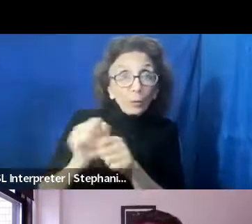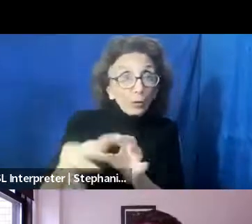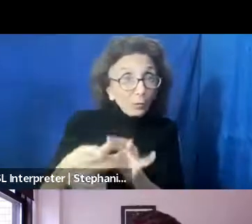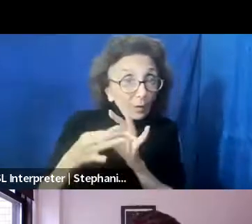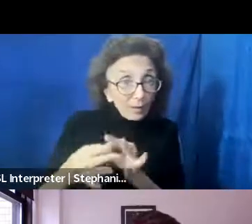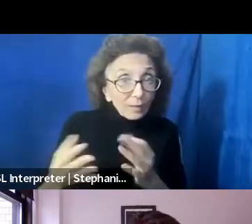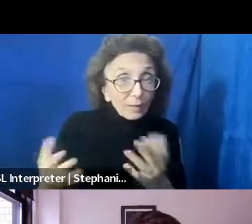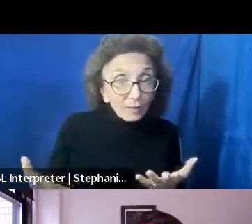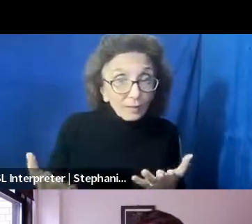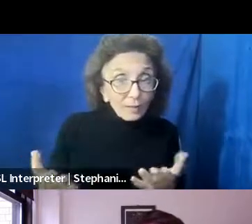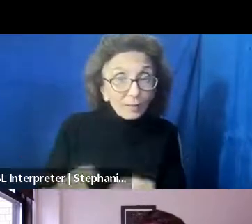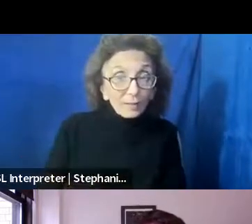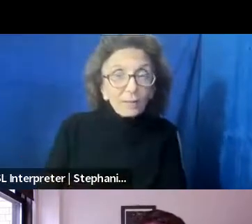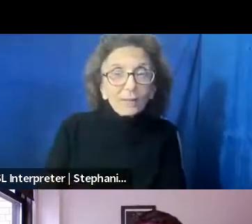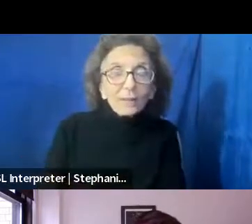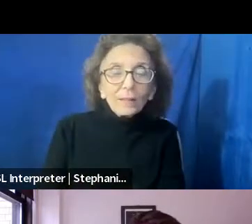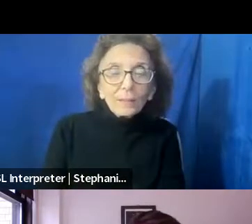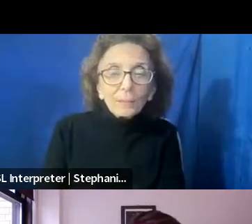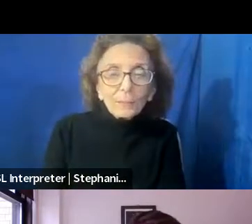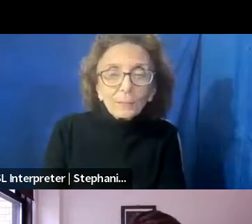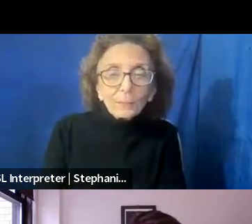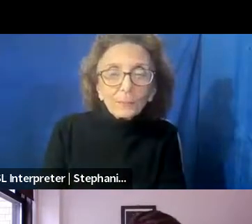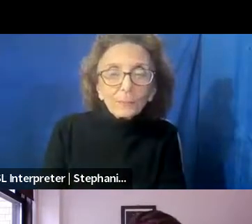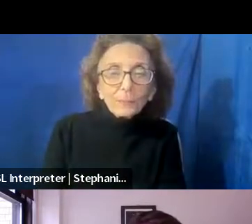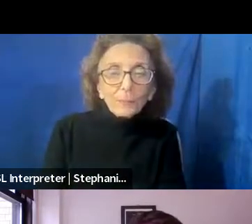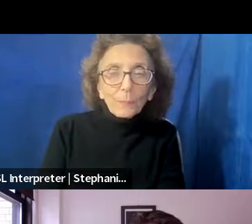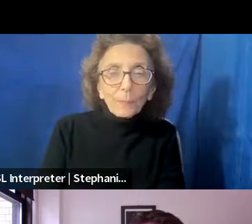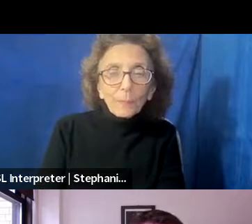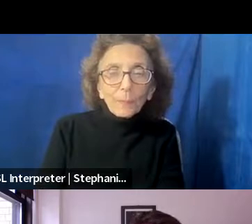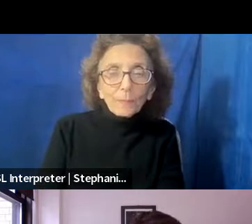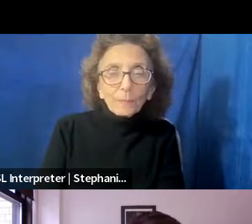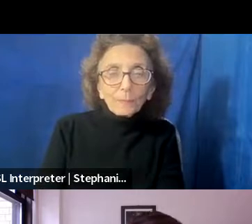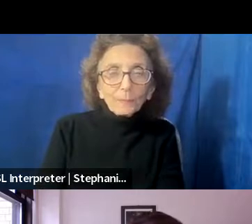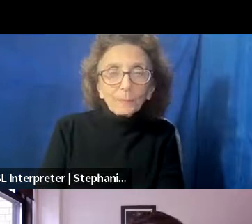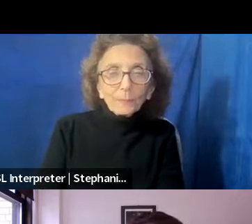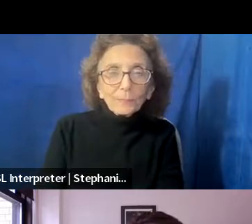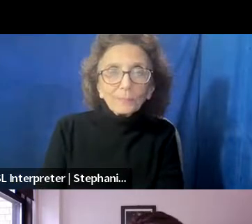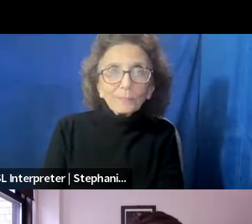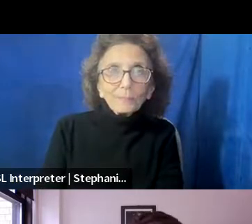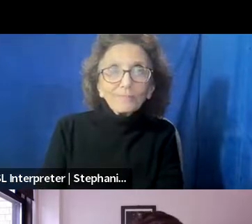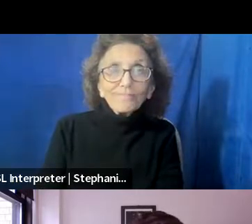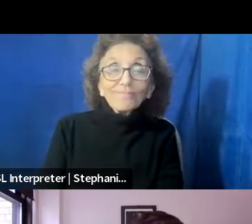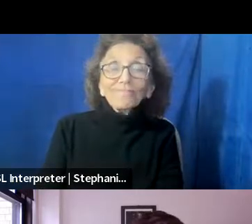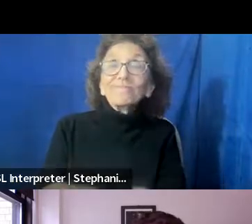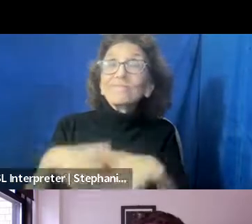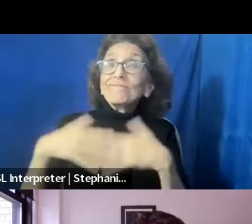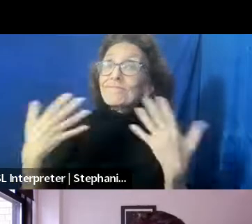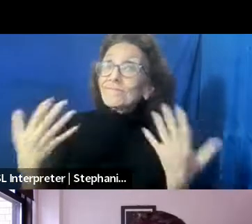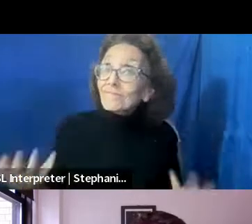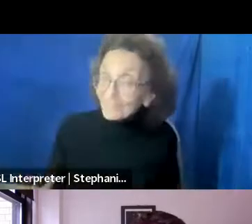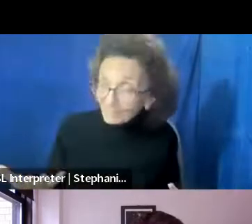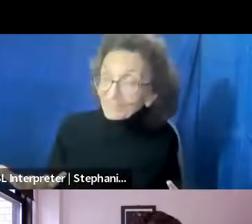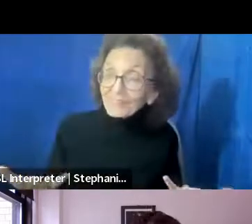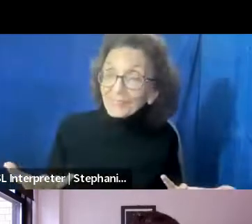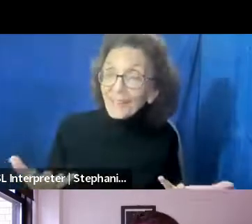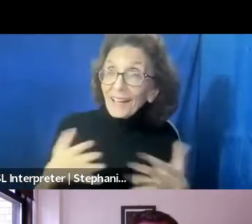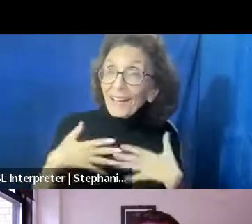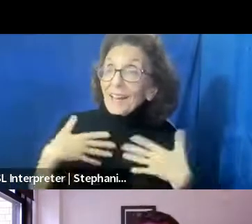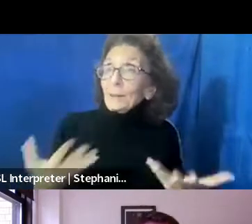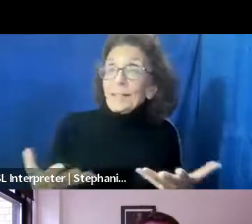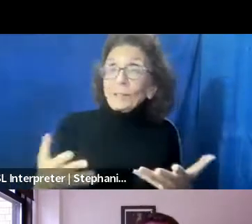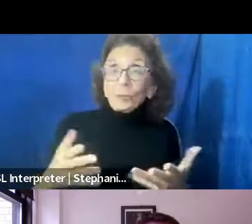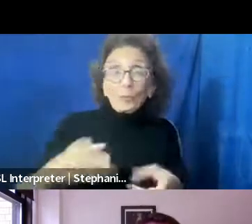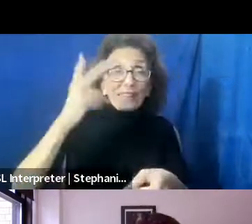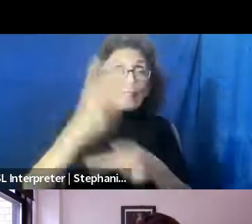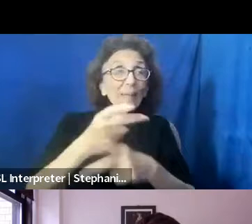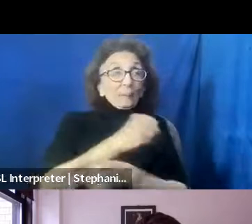it has become difficult to keep a staffing structure in place.